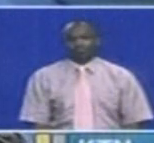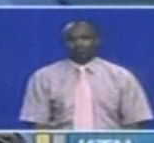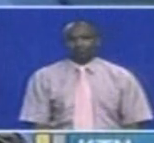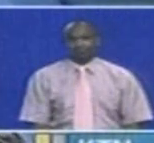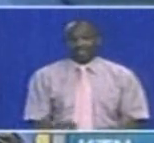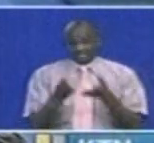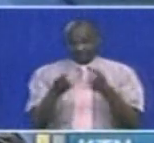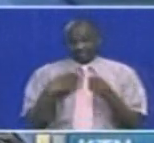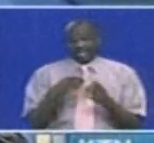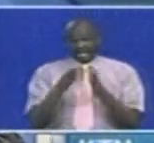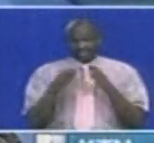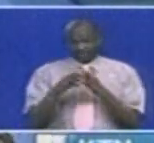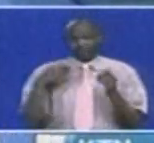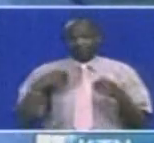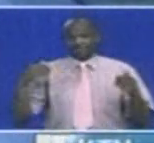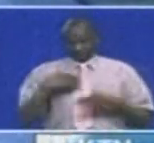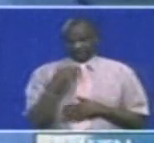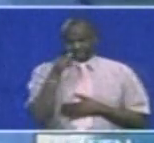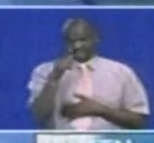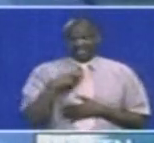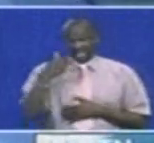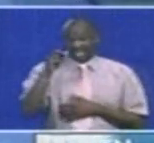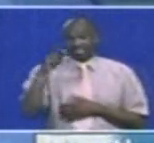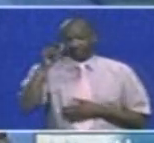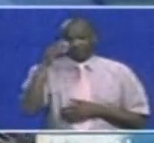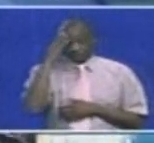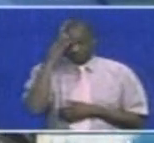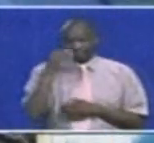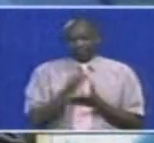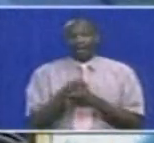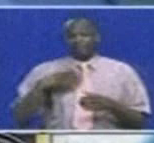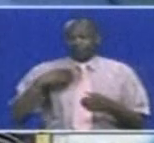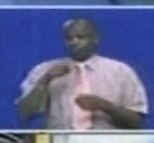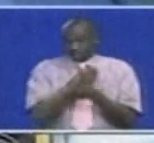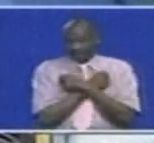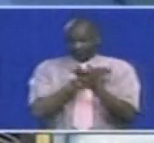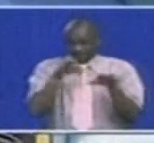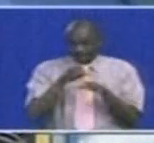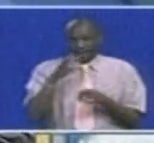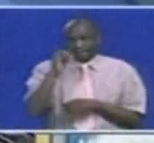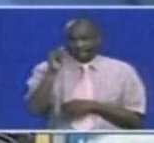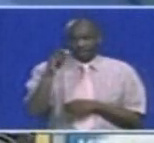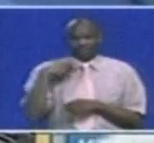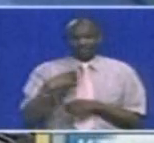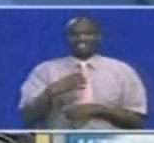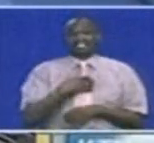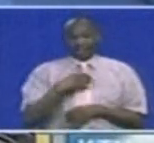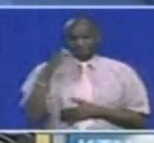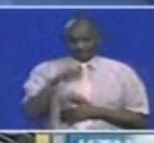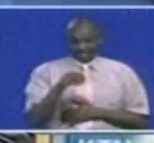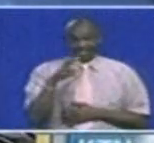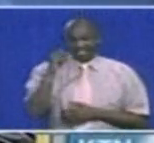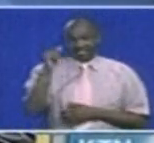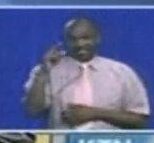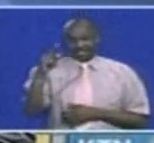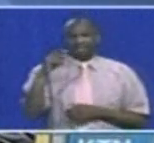You never know, Arsenal can also be shocked by Hull City. Who knows? And for the swimming lovers, Michael Phelps is back from retirement. I'm Nicholas Mudim.